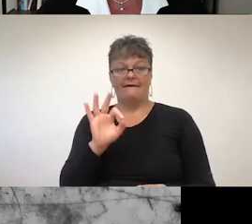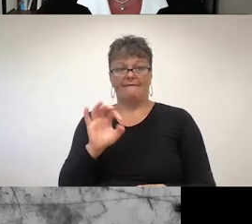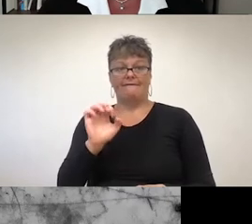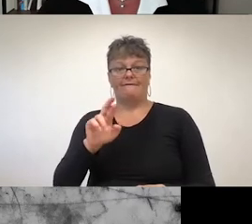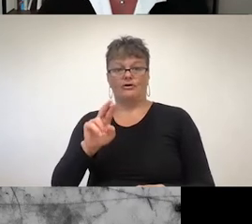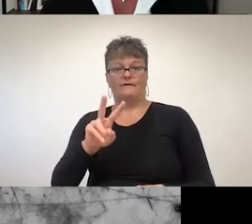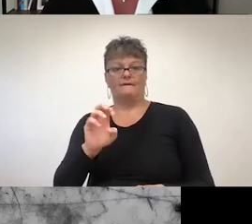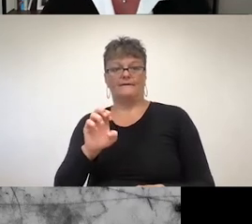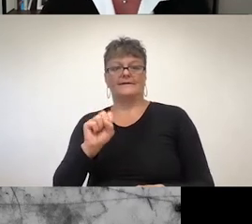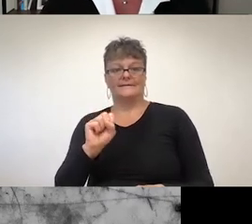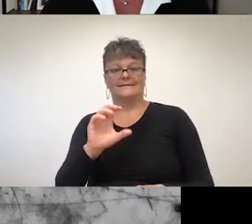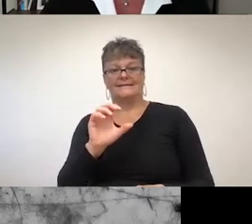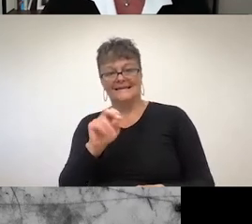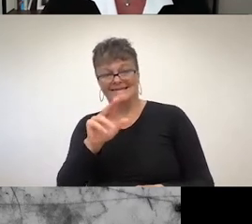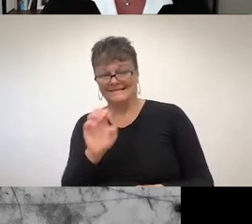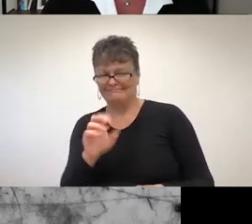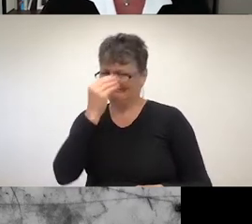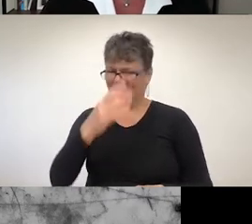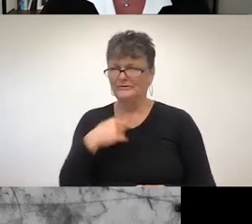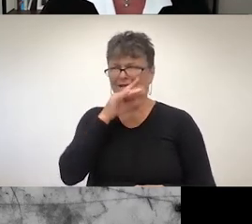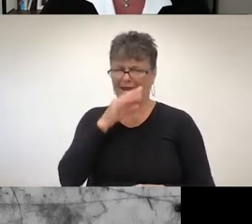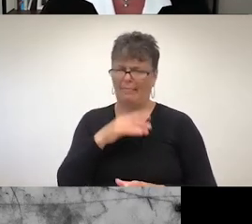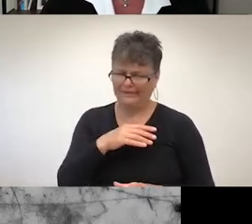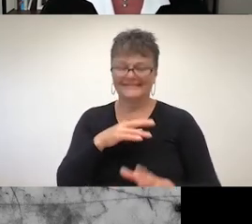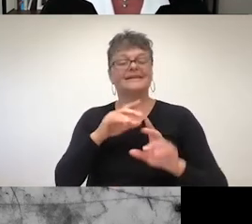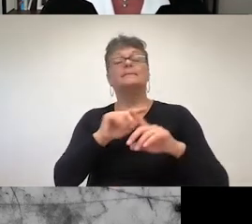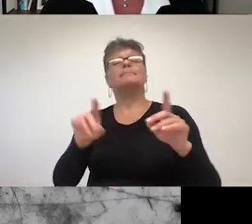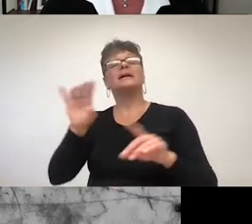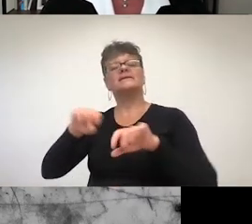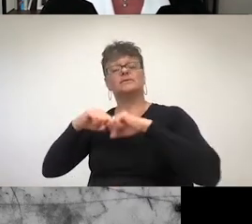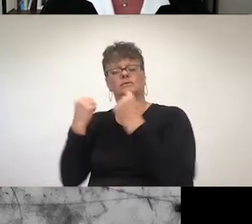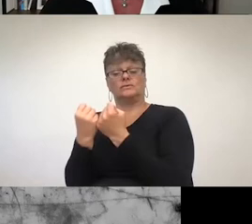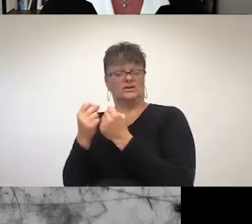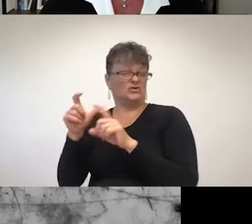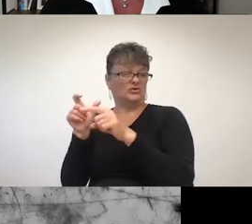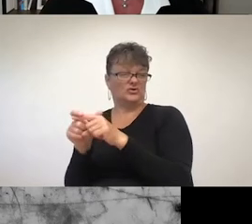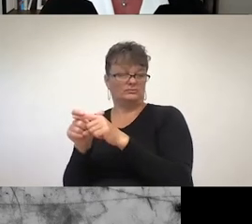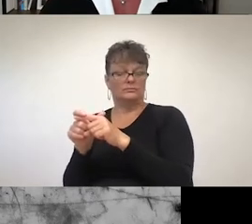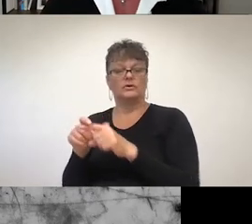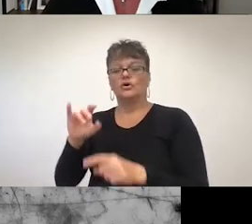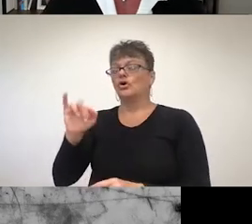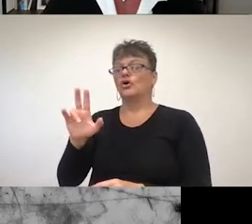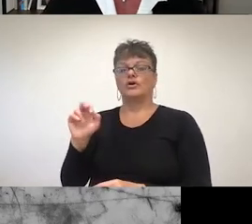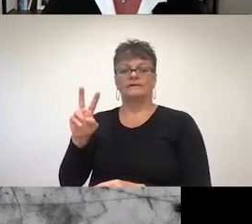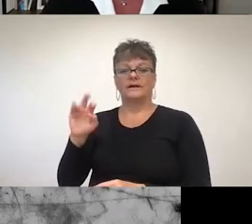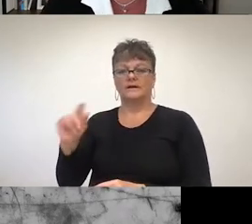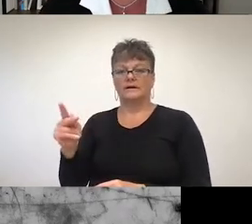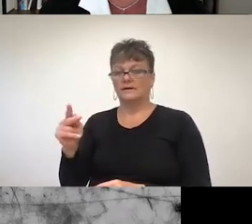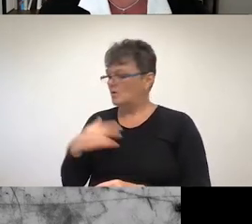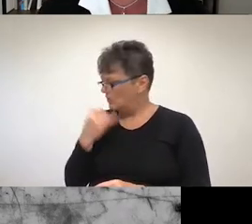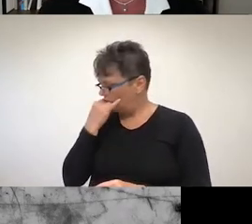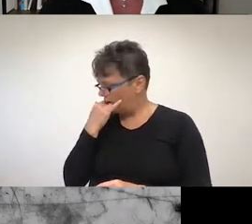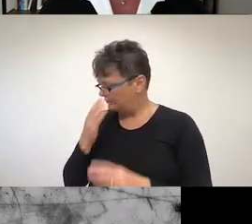to practice that a lot. And what this is, it's a sociological term coined by Irving Goffman. No, I feel like that's the wrong guy. It